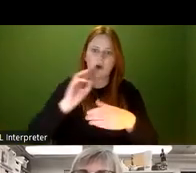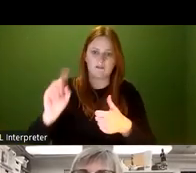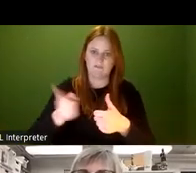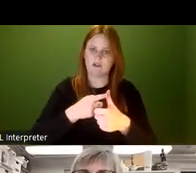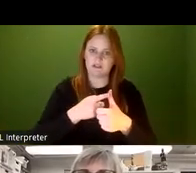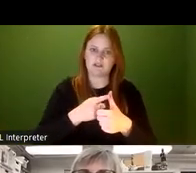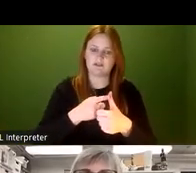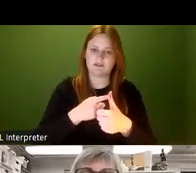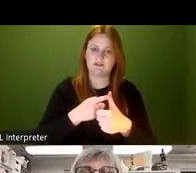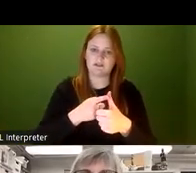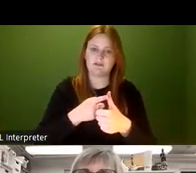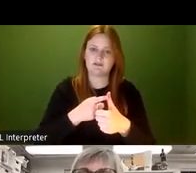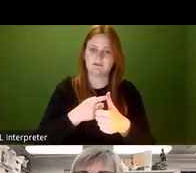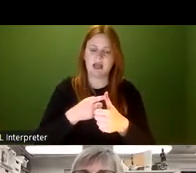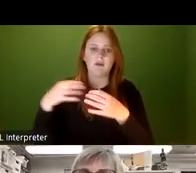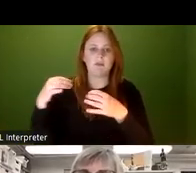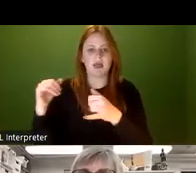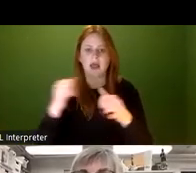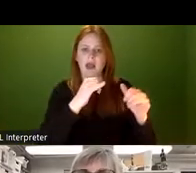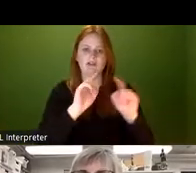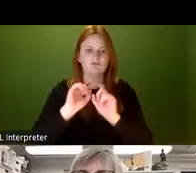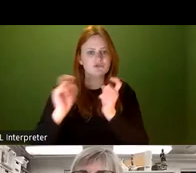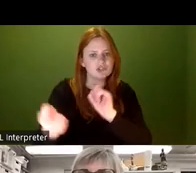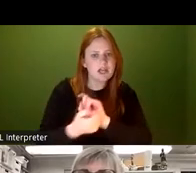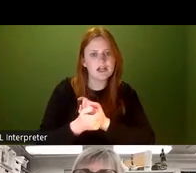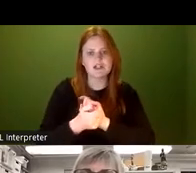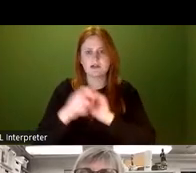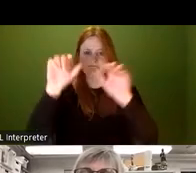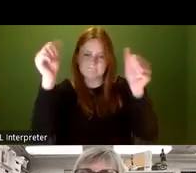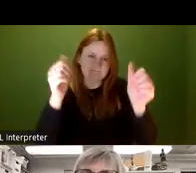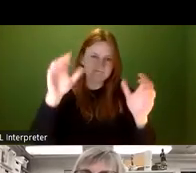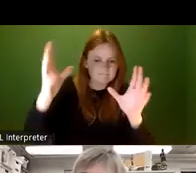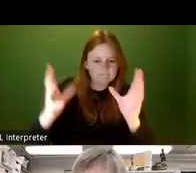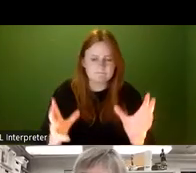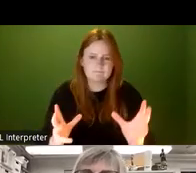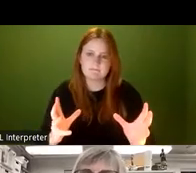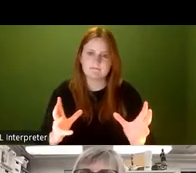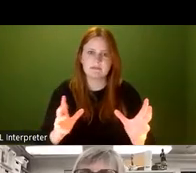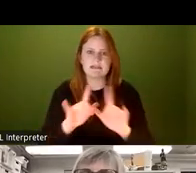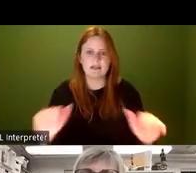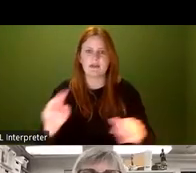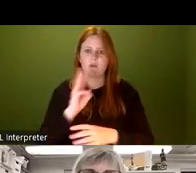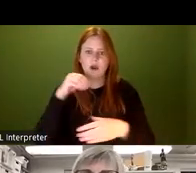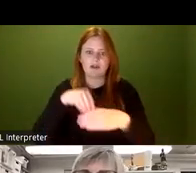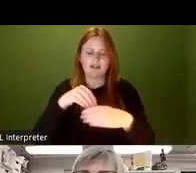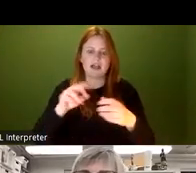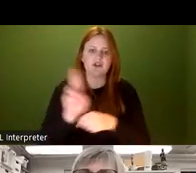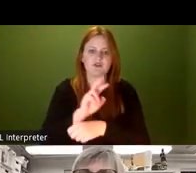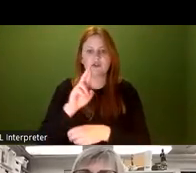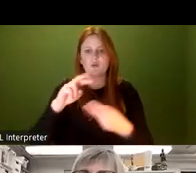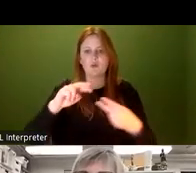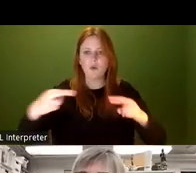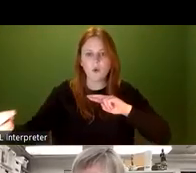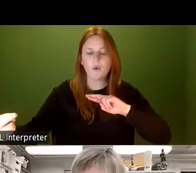then we played around with altering the form while the water was in it, with rope, and we had inserted a